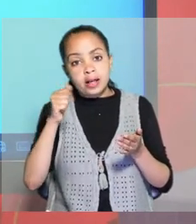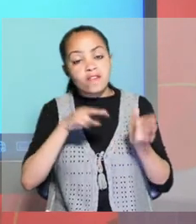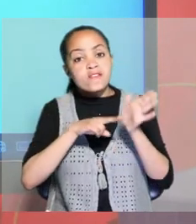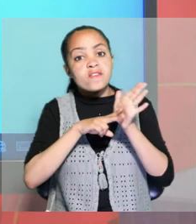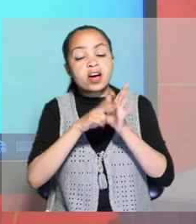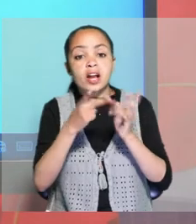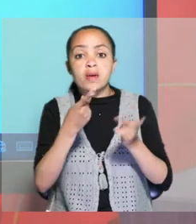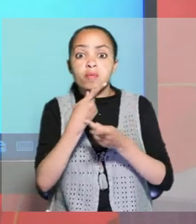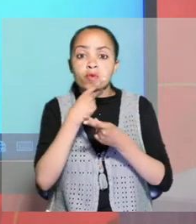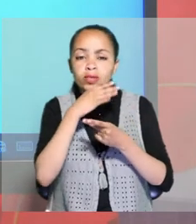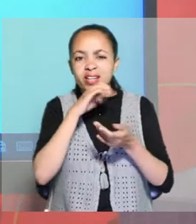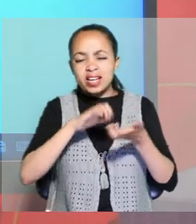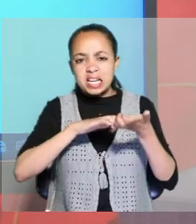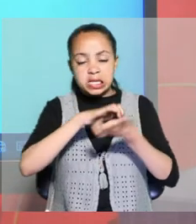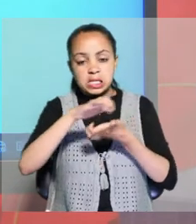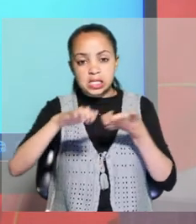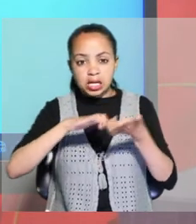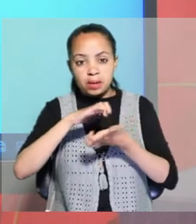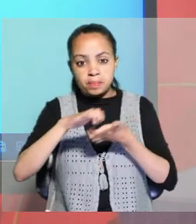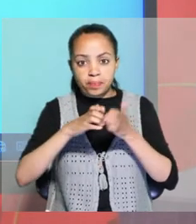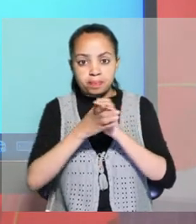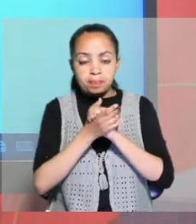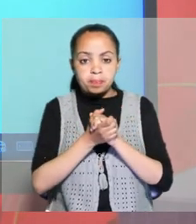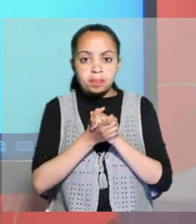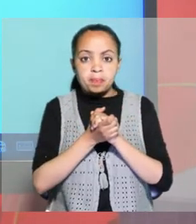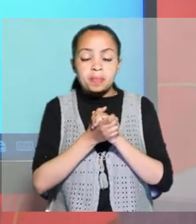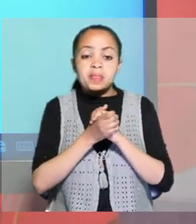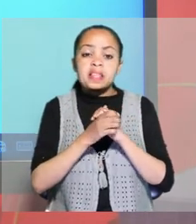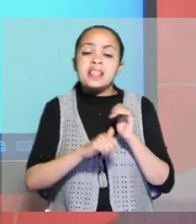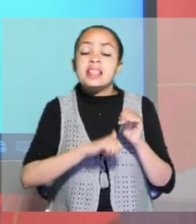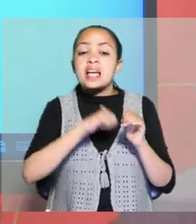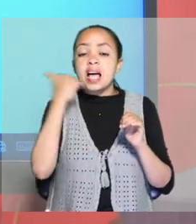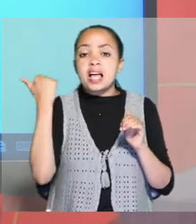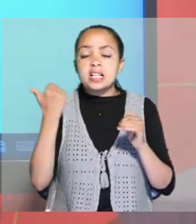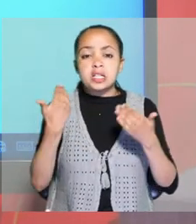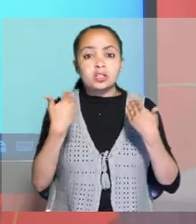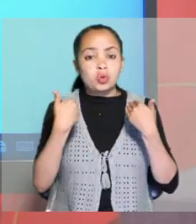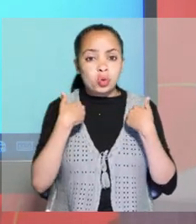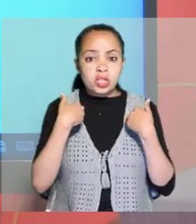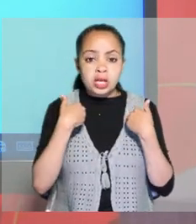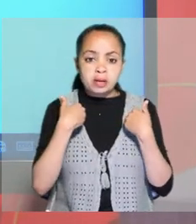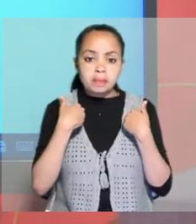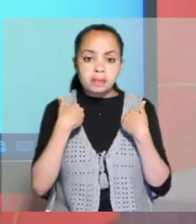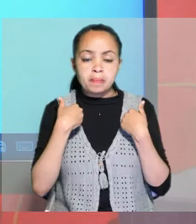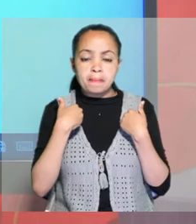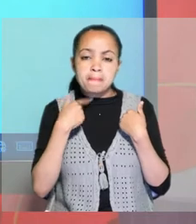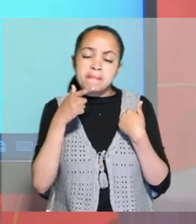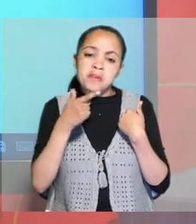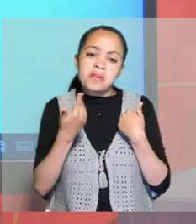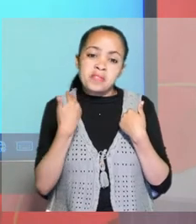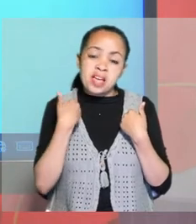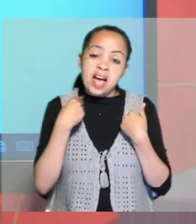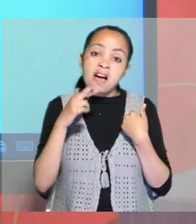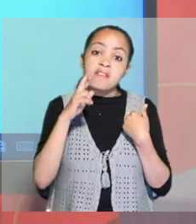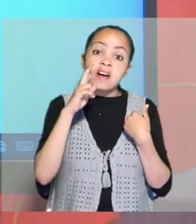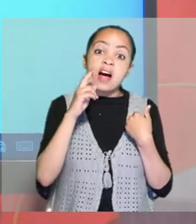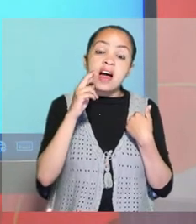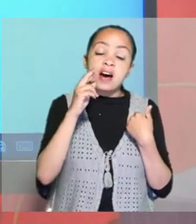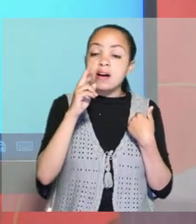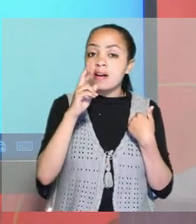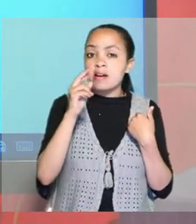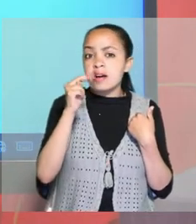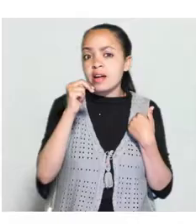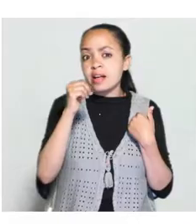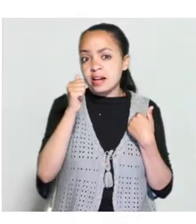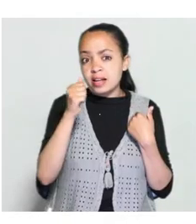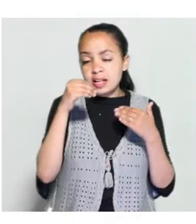protein enzyme. Whereas the ends that contain, if they contain RNA as genetic